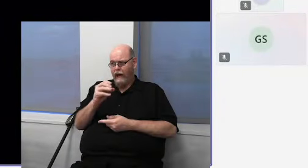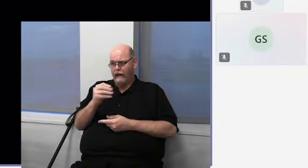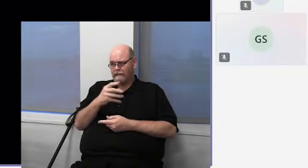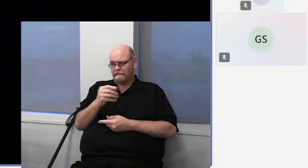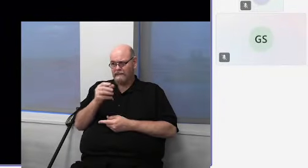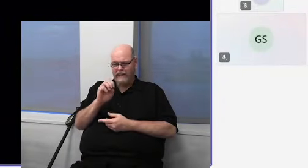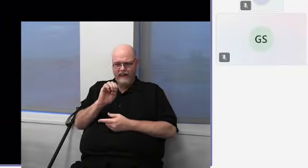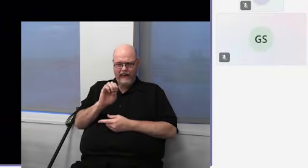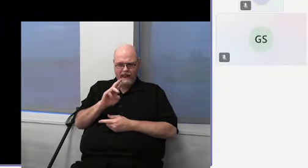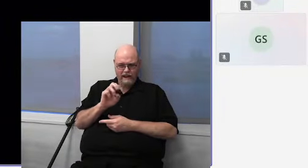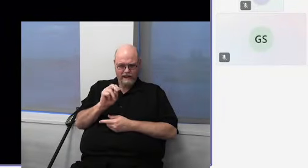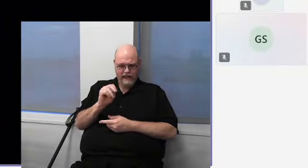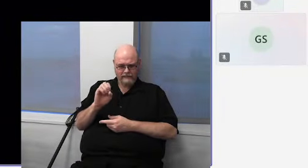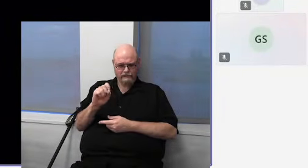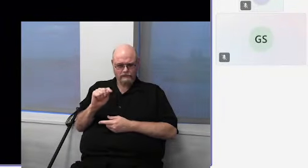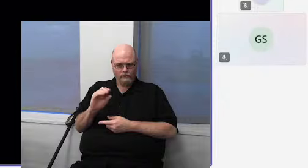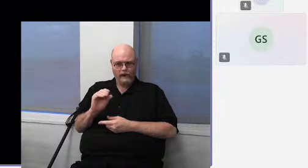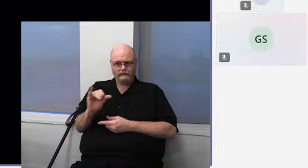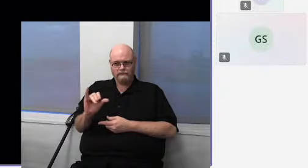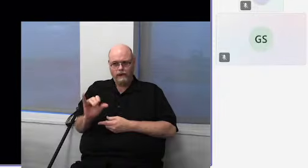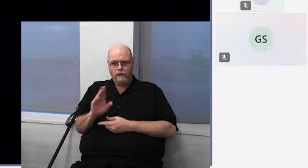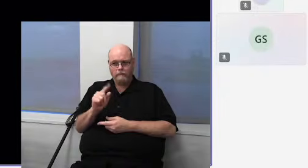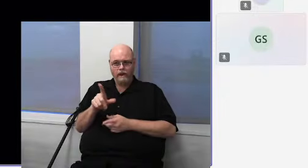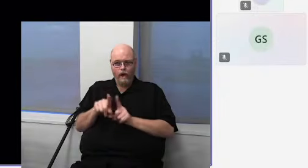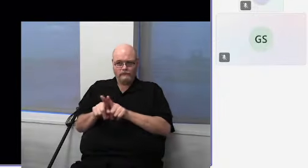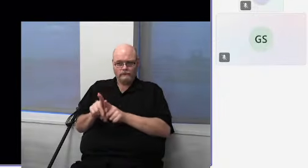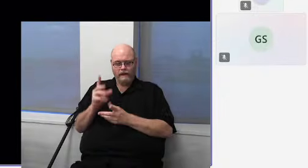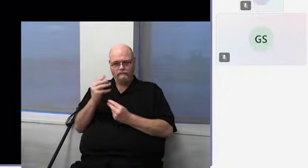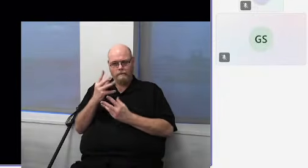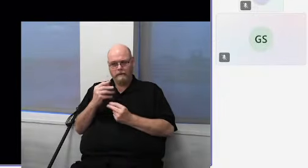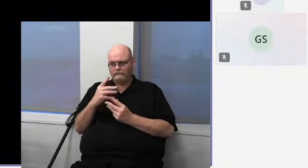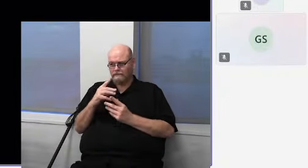Fiona, and I think it's also